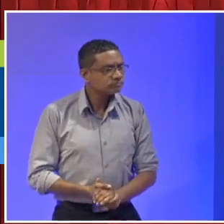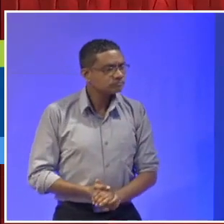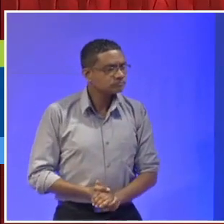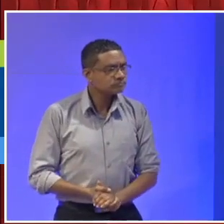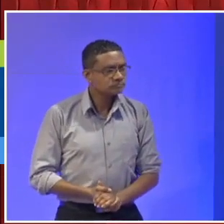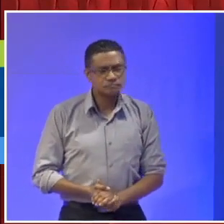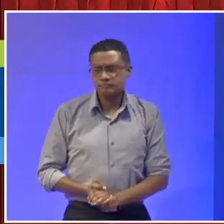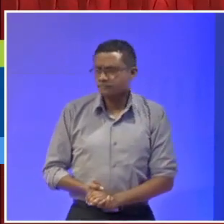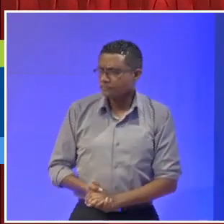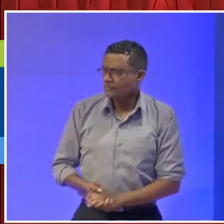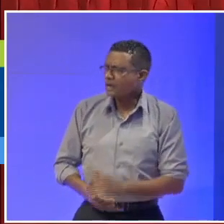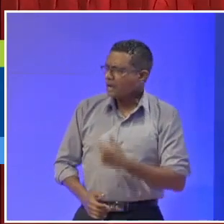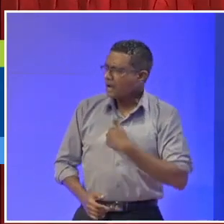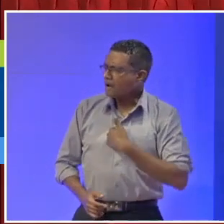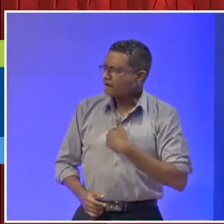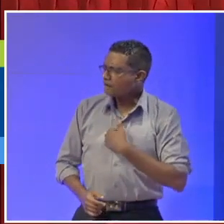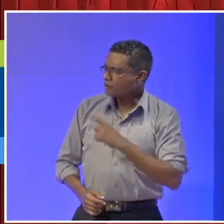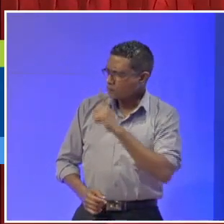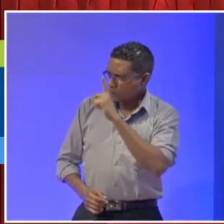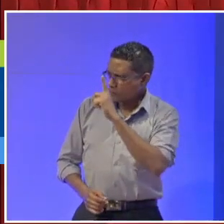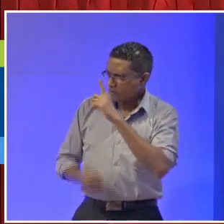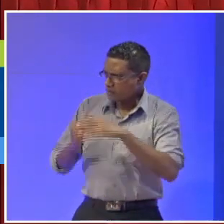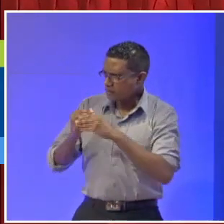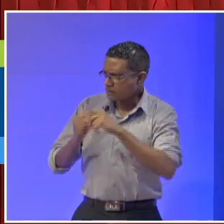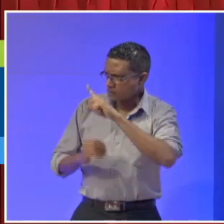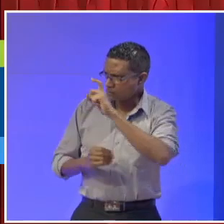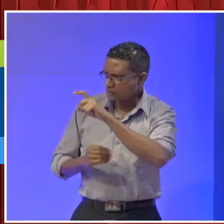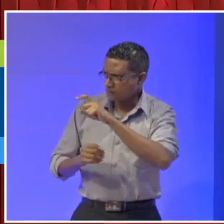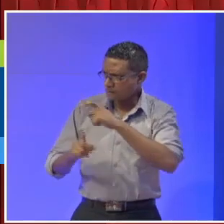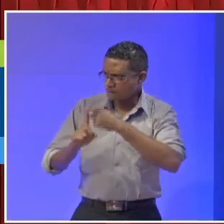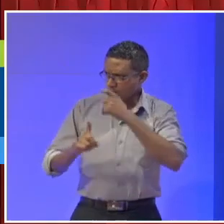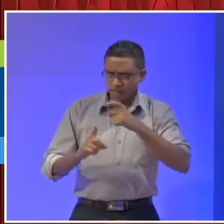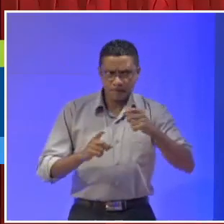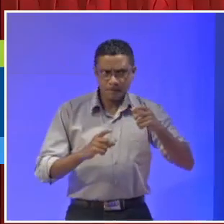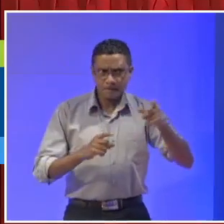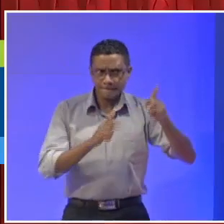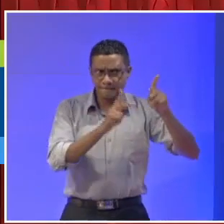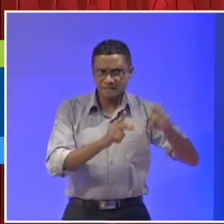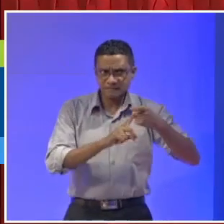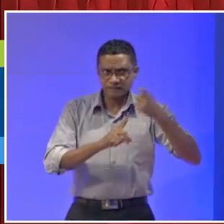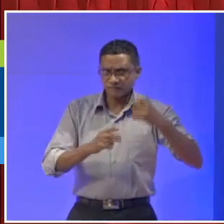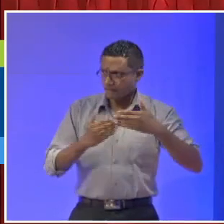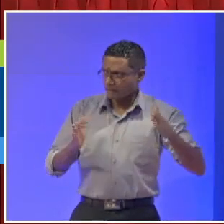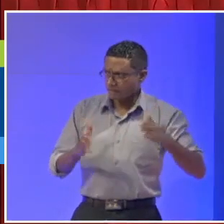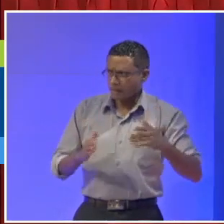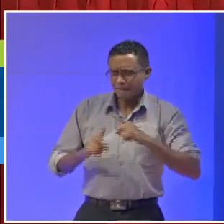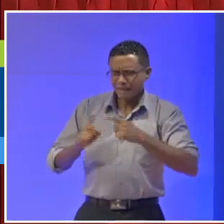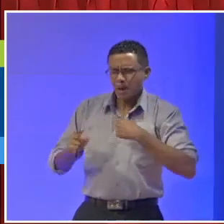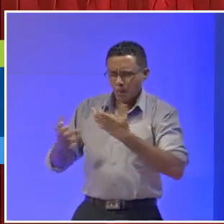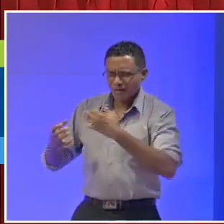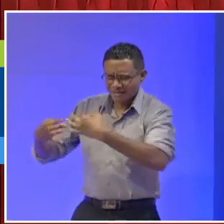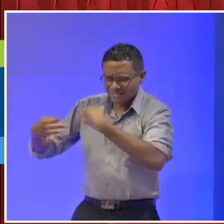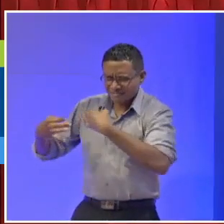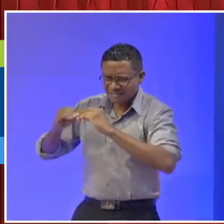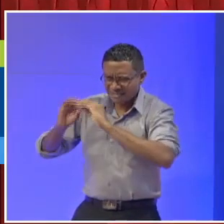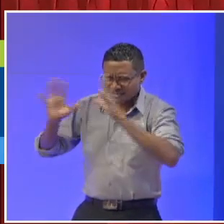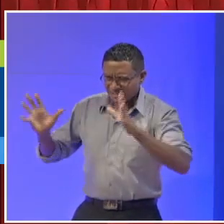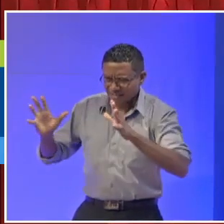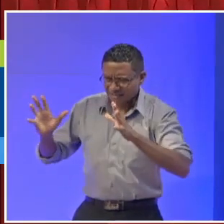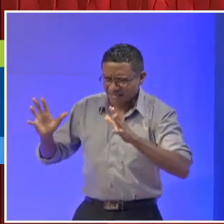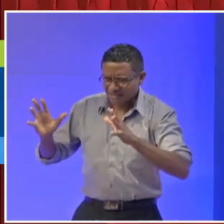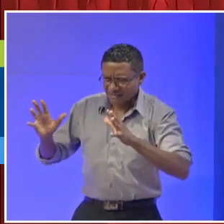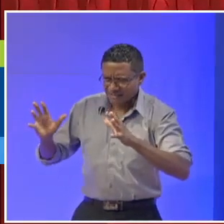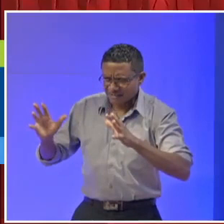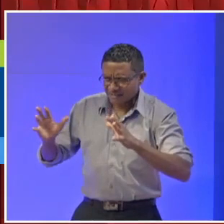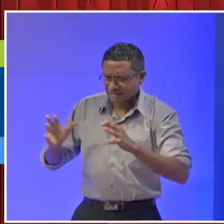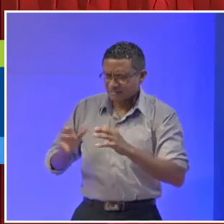I have one follow-up question from a member of the public, but I just also want to get a point of clarity on the answer that was provided